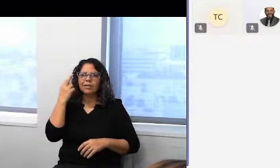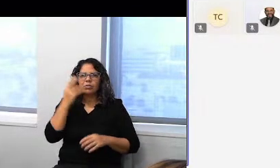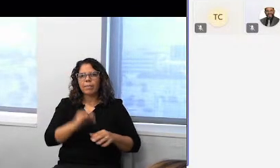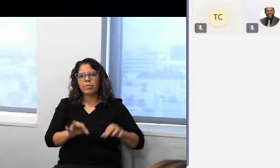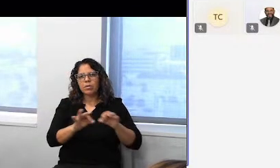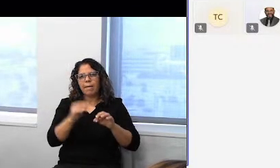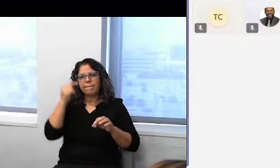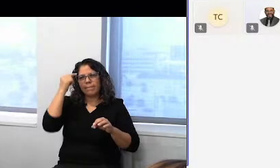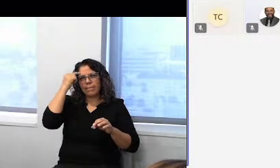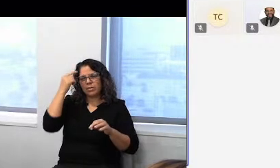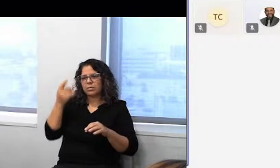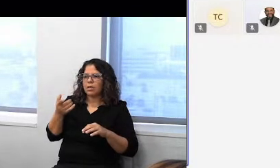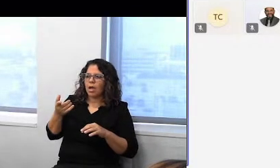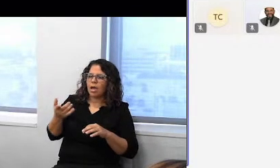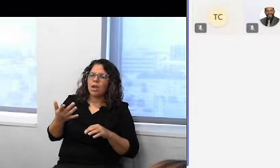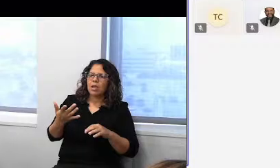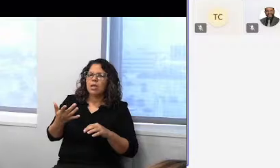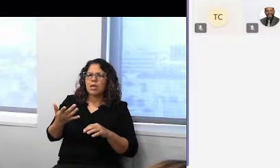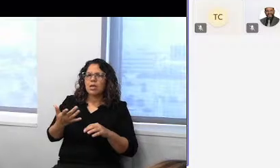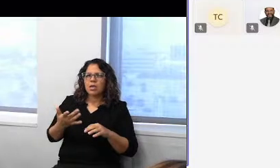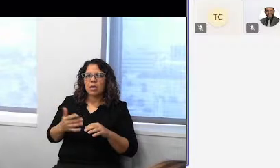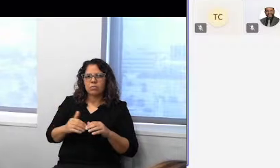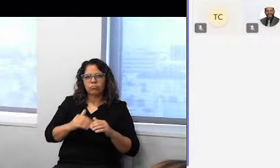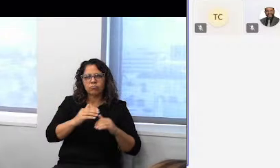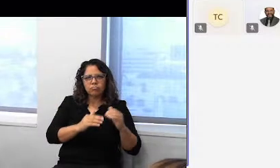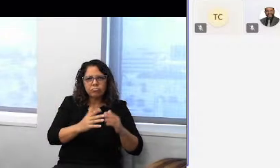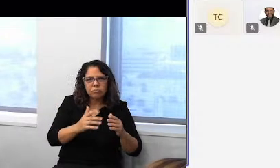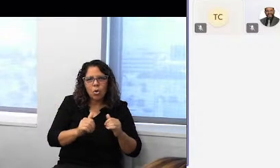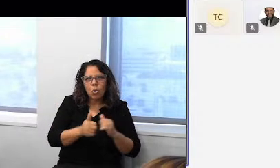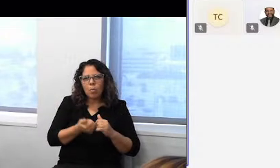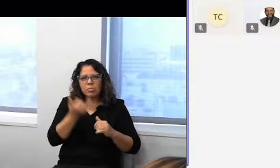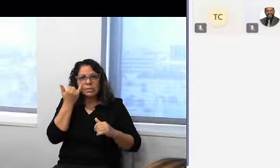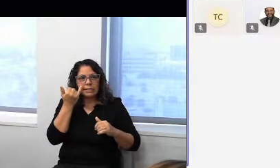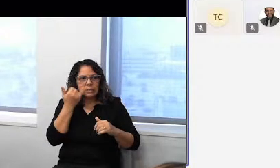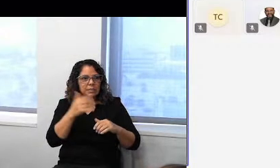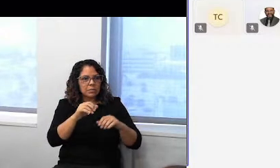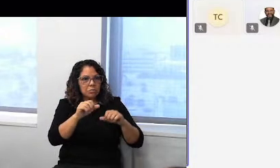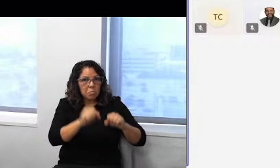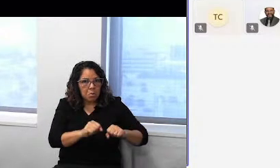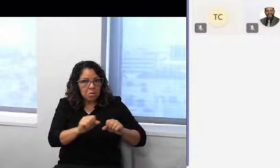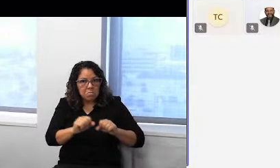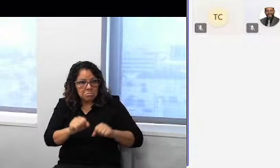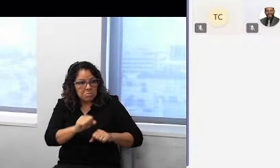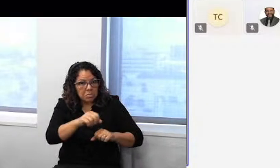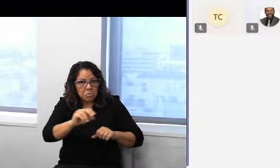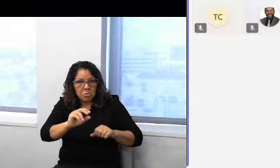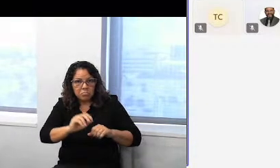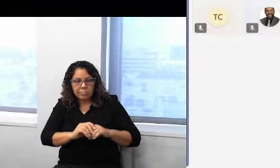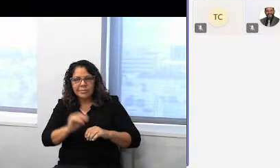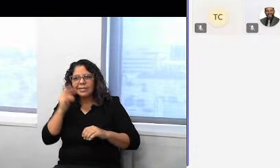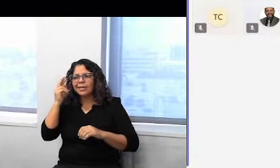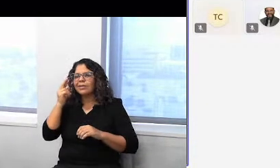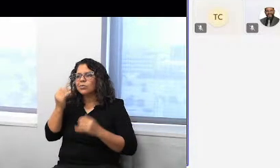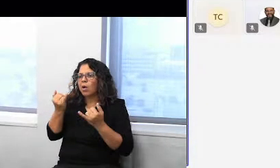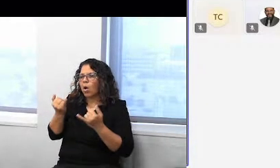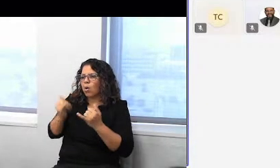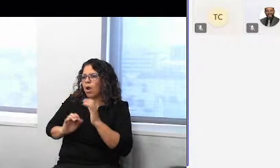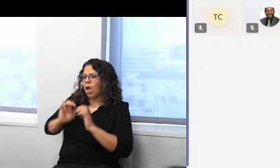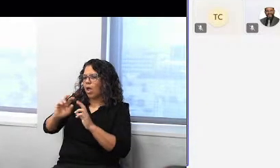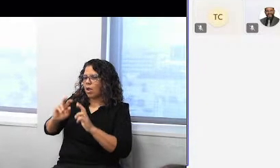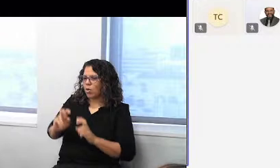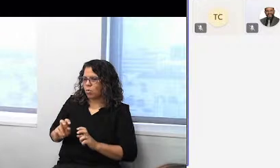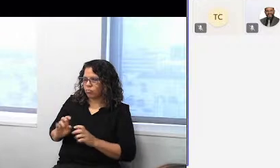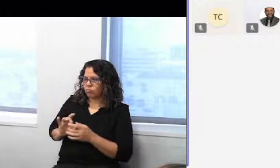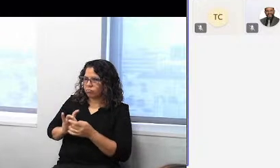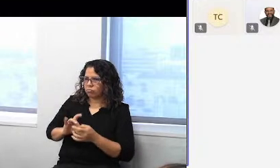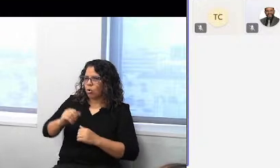is. Exactly what we're doing is making a list of the elements of constructabilities that you have to analyze to decide whether it makes more sense